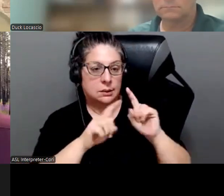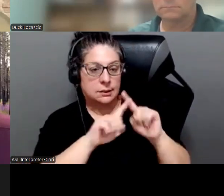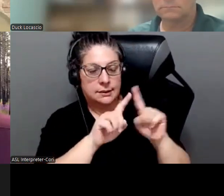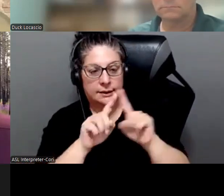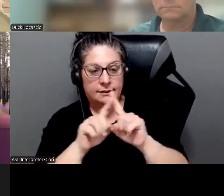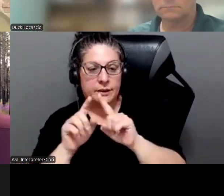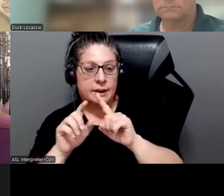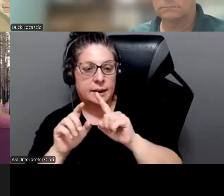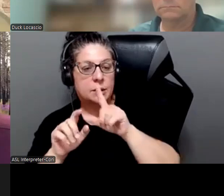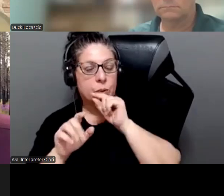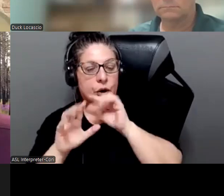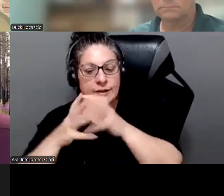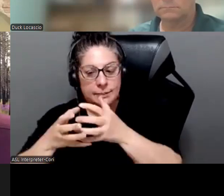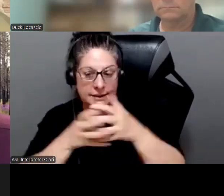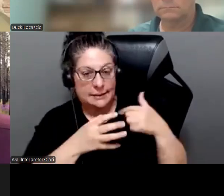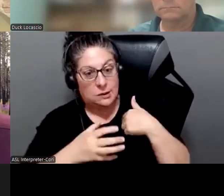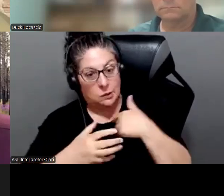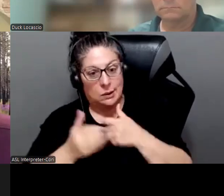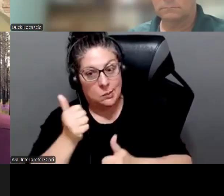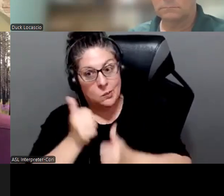species that we're most interested in.